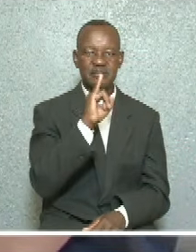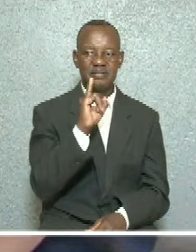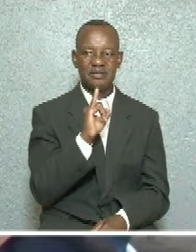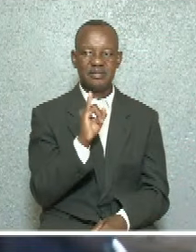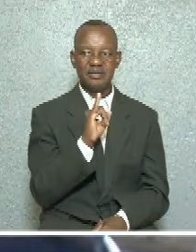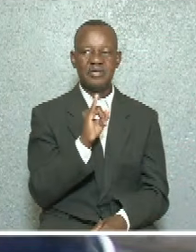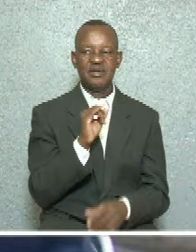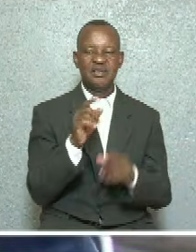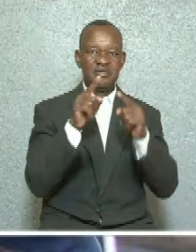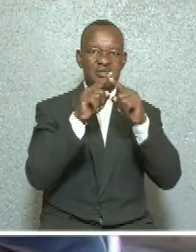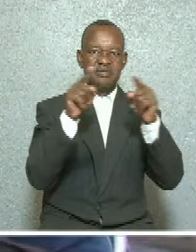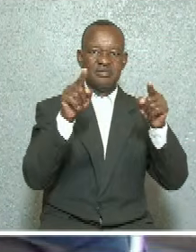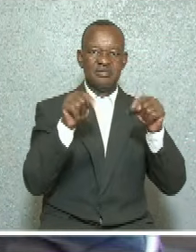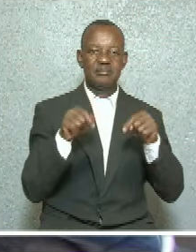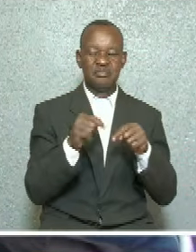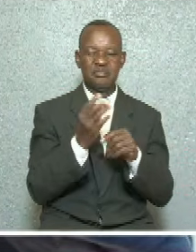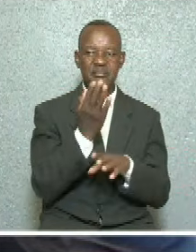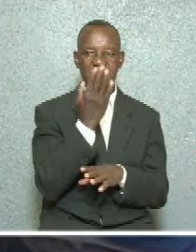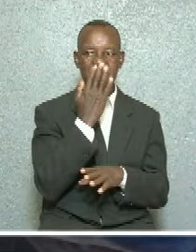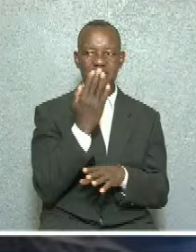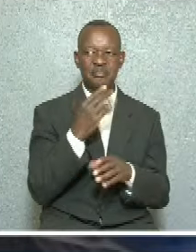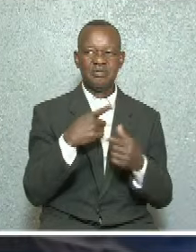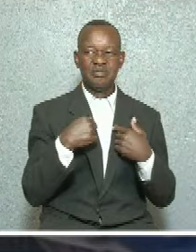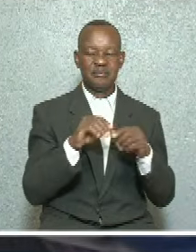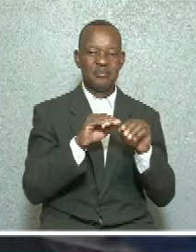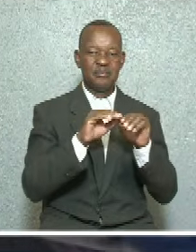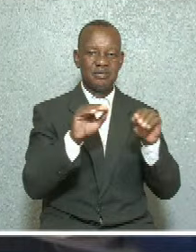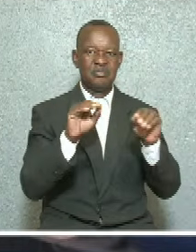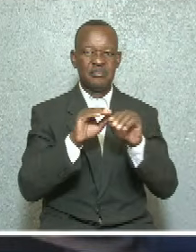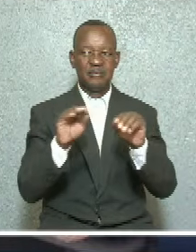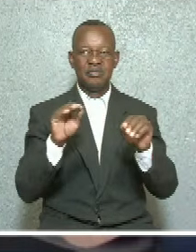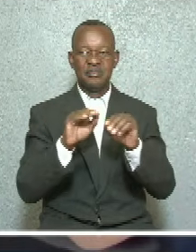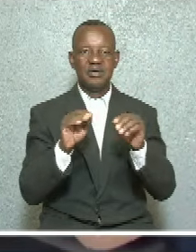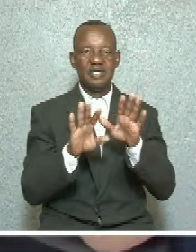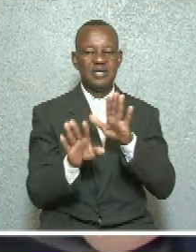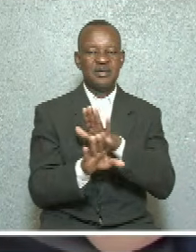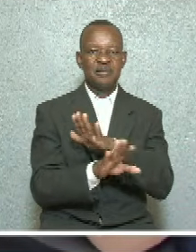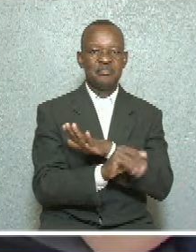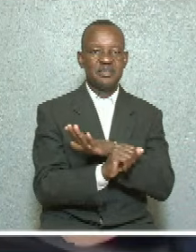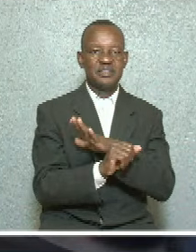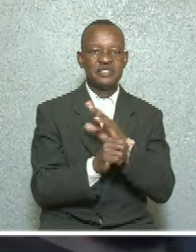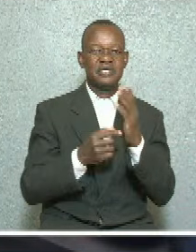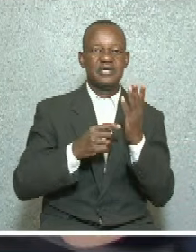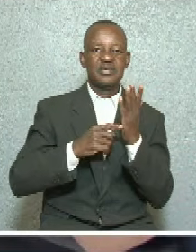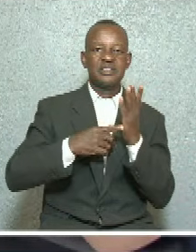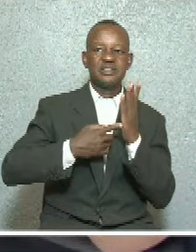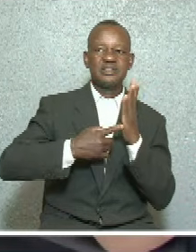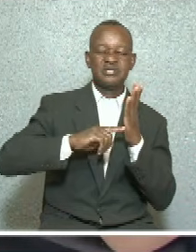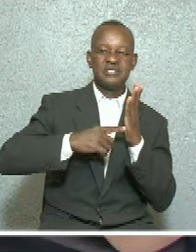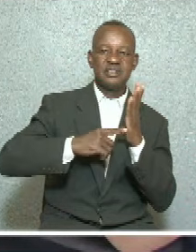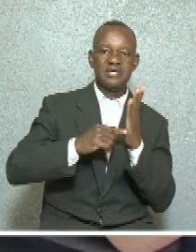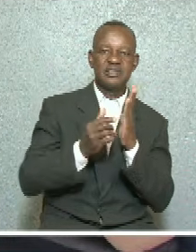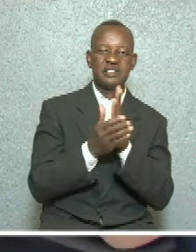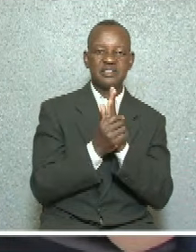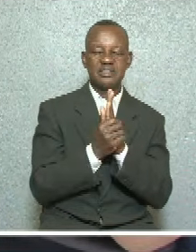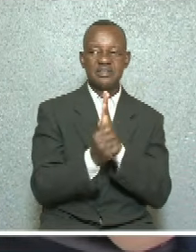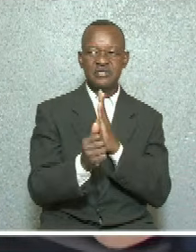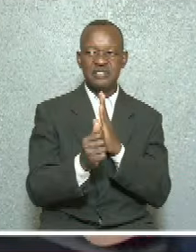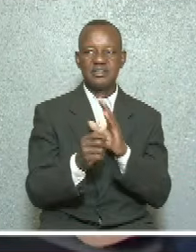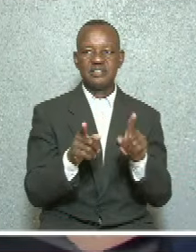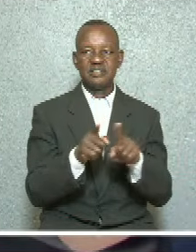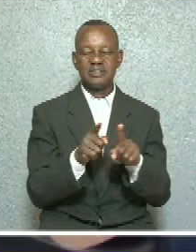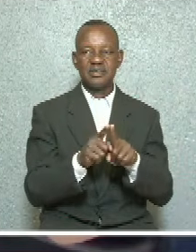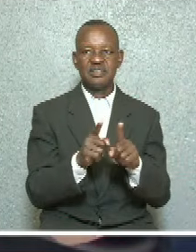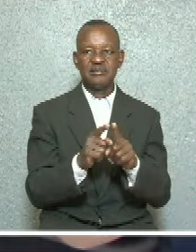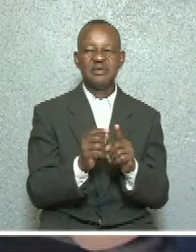to not only, construct basic engineering skills on how to build a robot, but with this as well, they get the opportunity